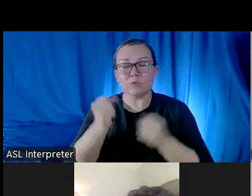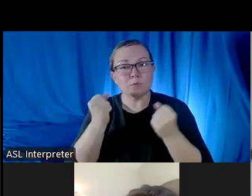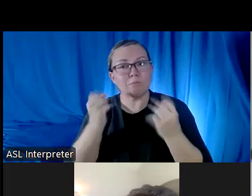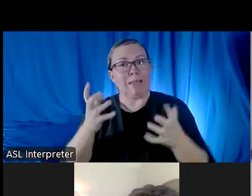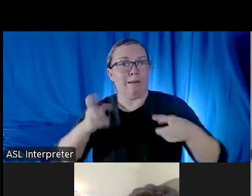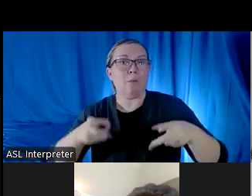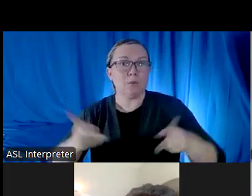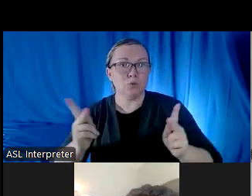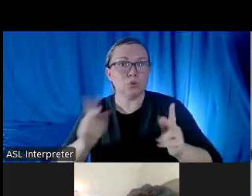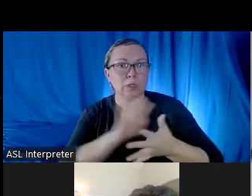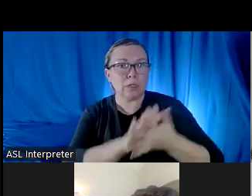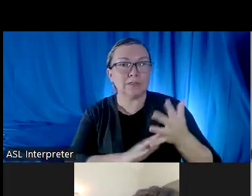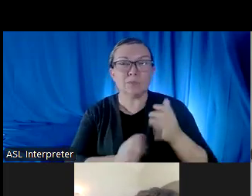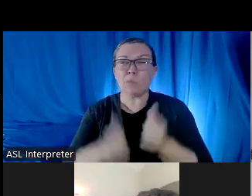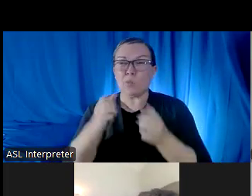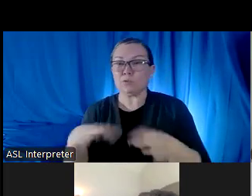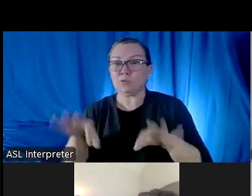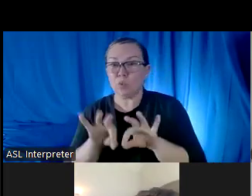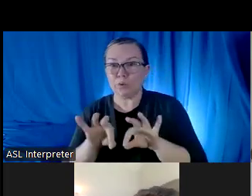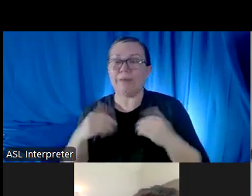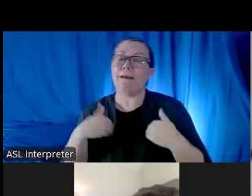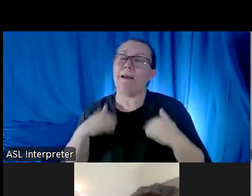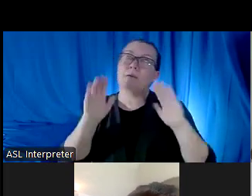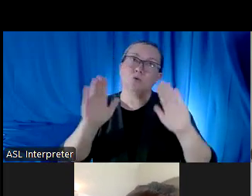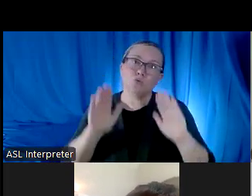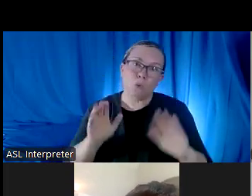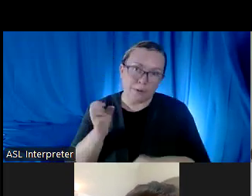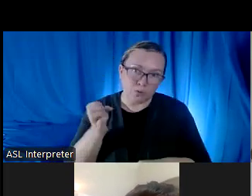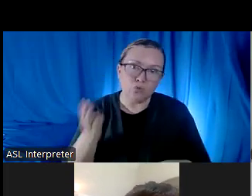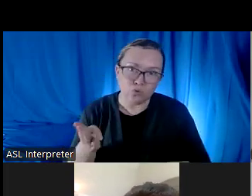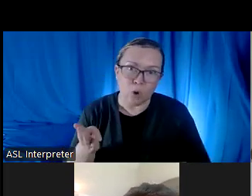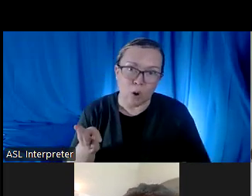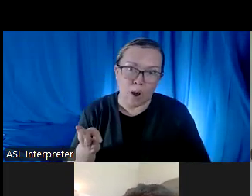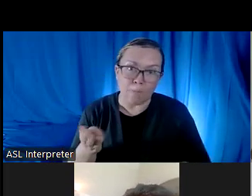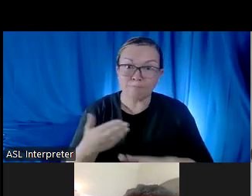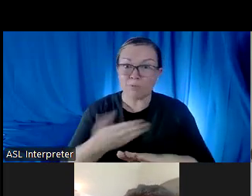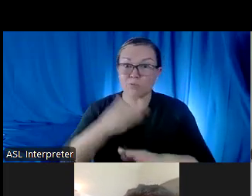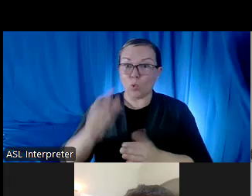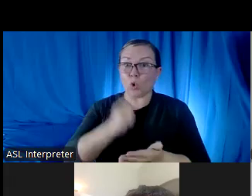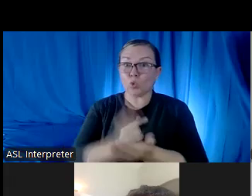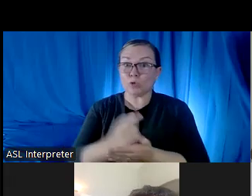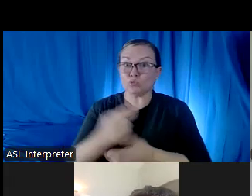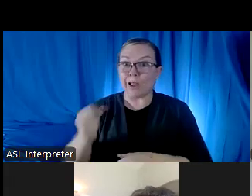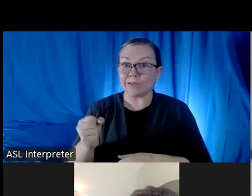opportunities. But most importantly, I have a great job. Before I graduated high school in